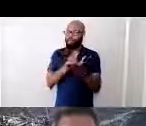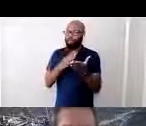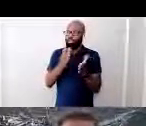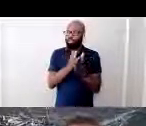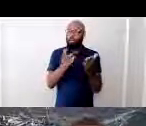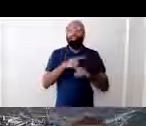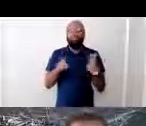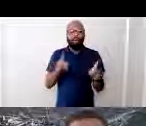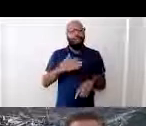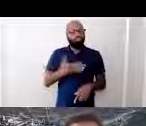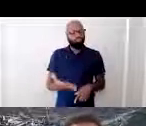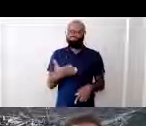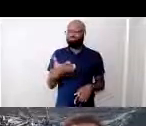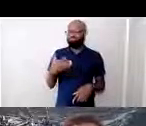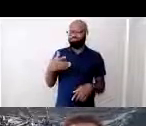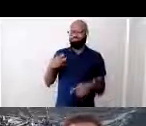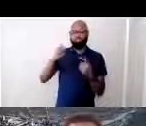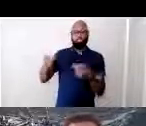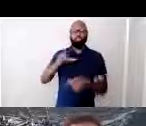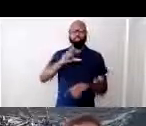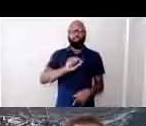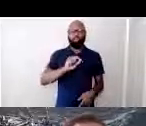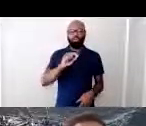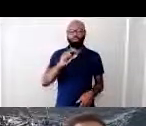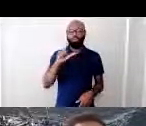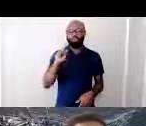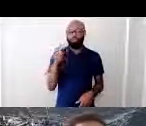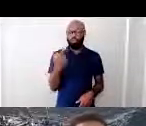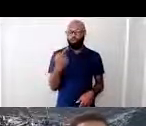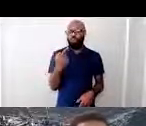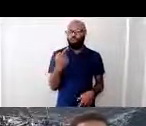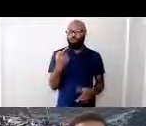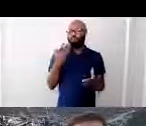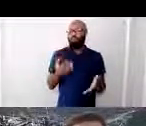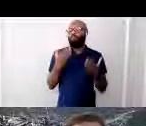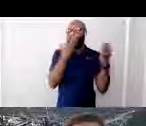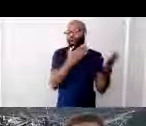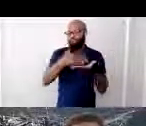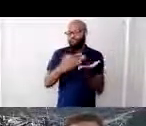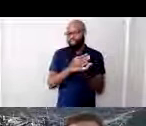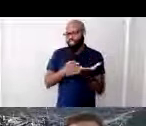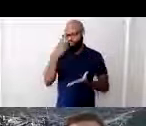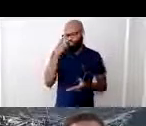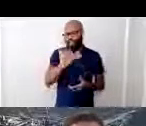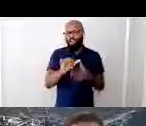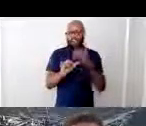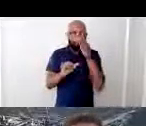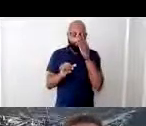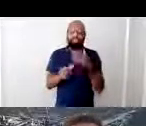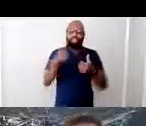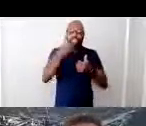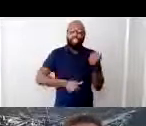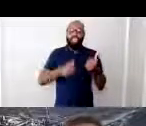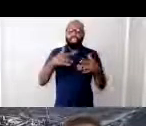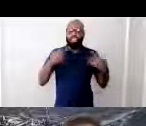the 21-22 SEFA, proposed SEFA budget is. So you can see that, and then each event really kind of